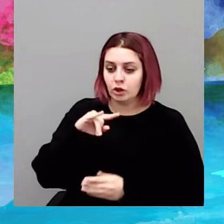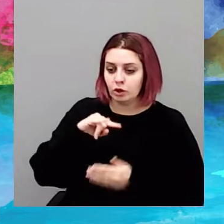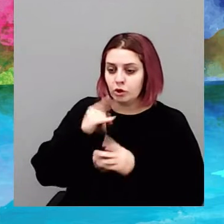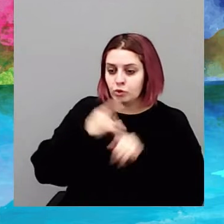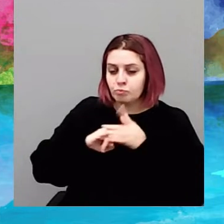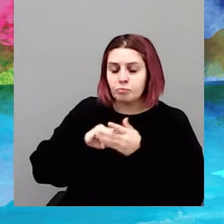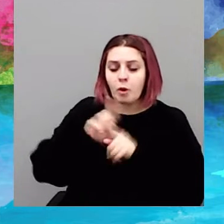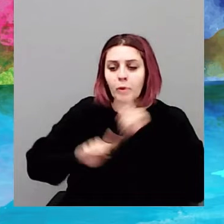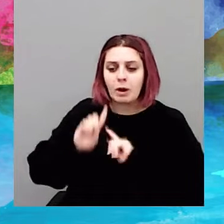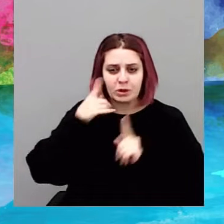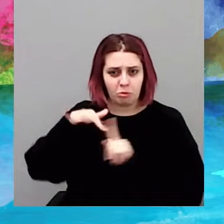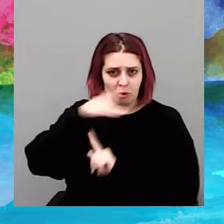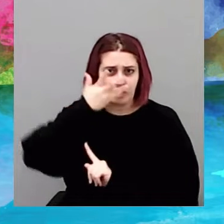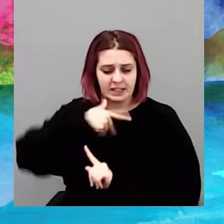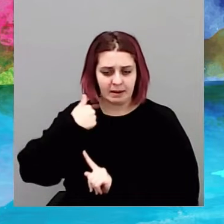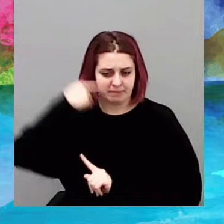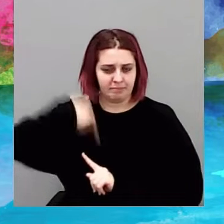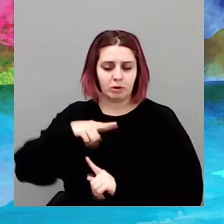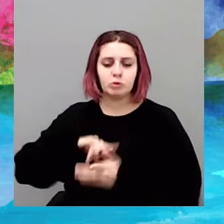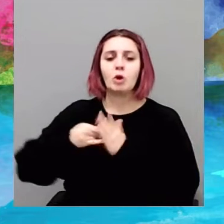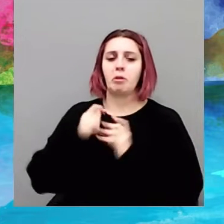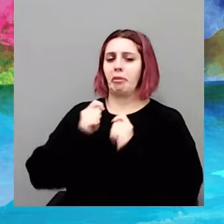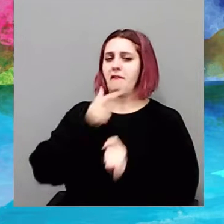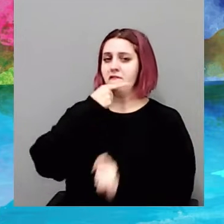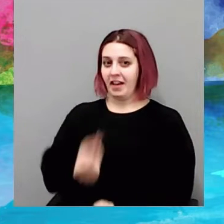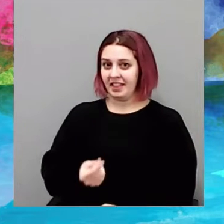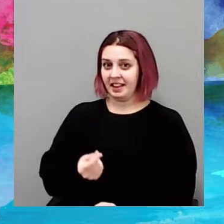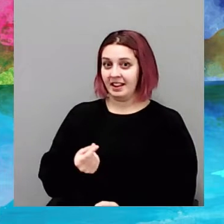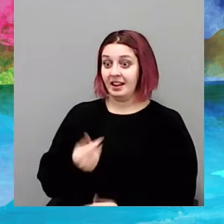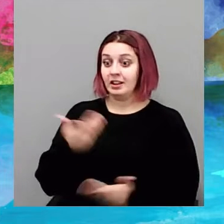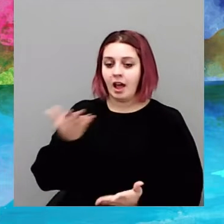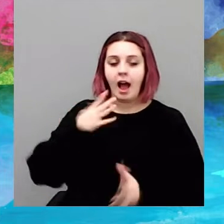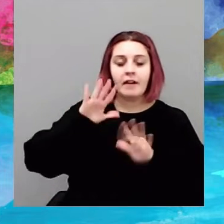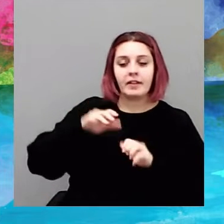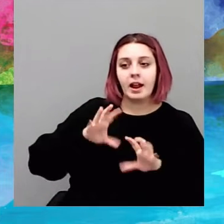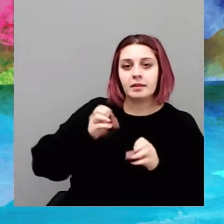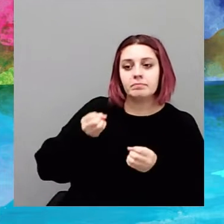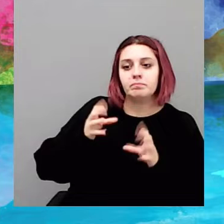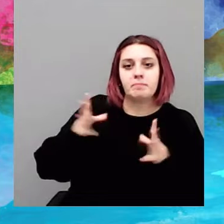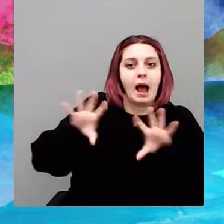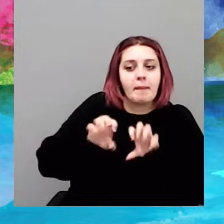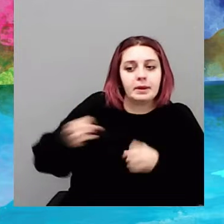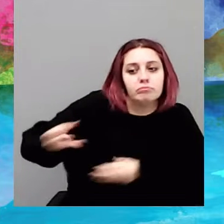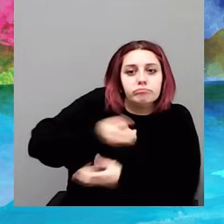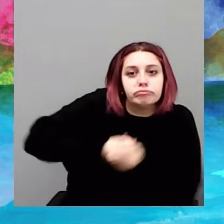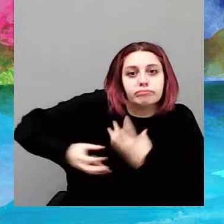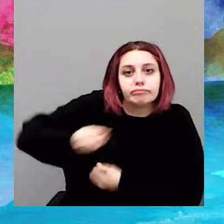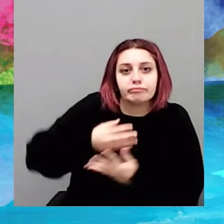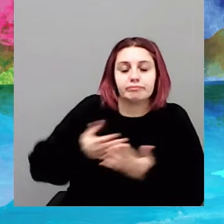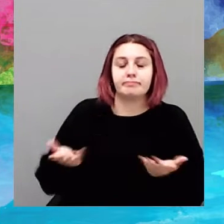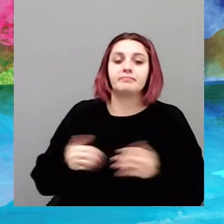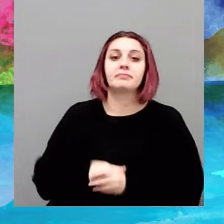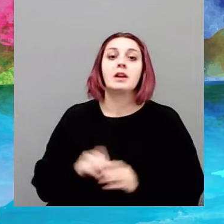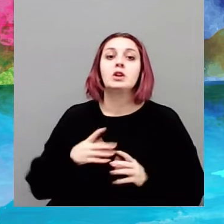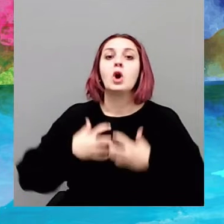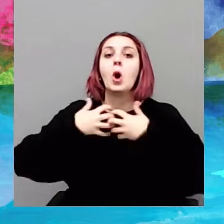their own problems because they know their environment and their context. And so we work together.